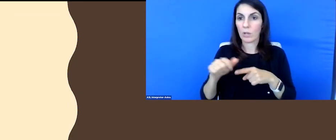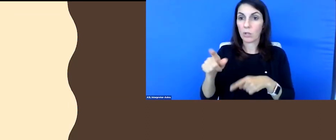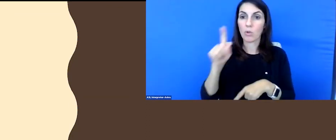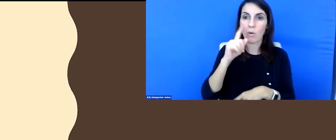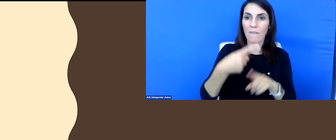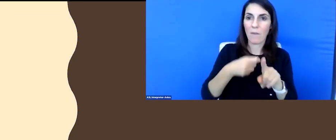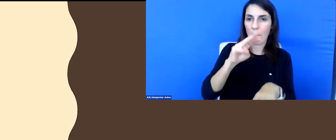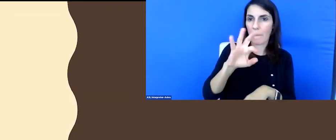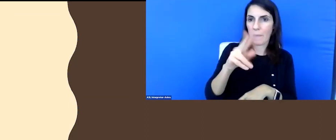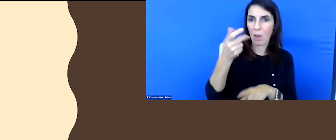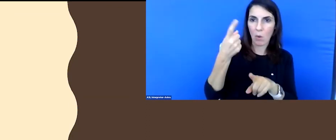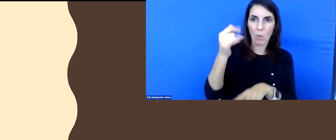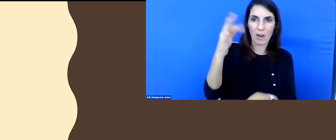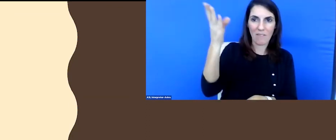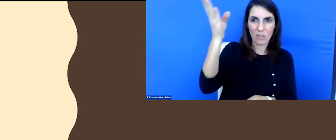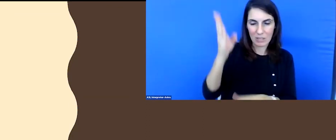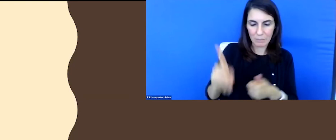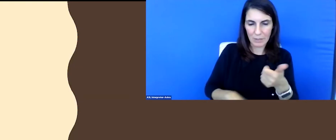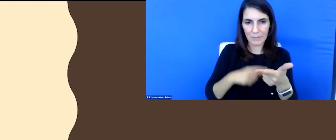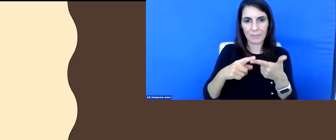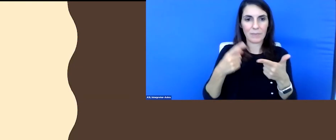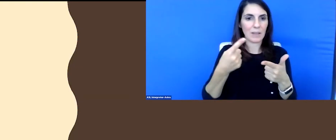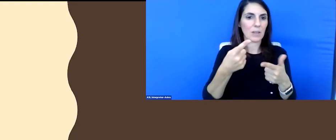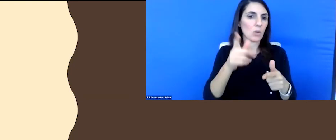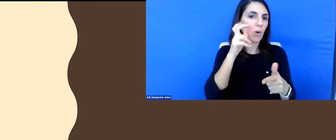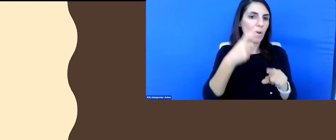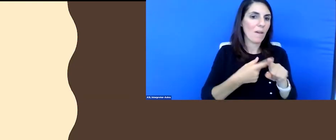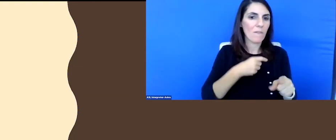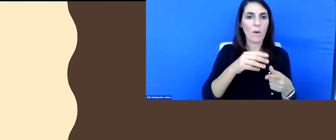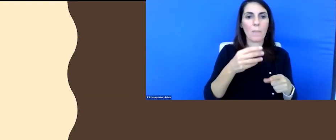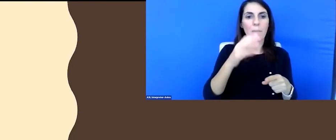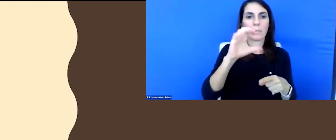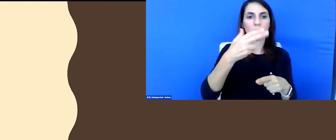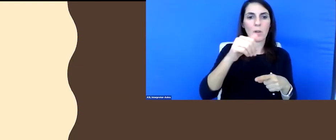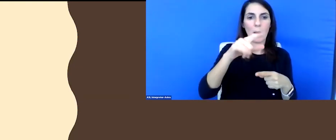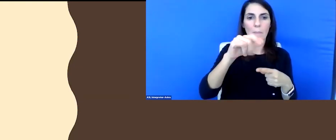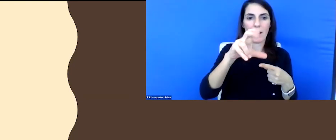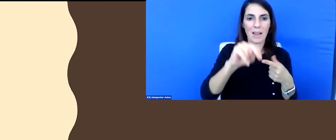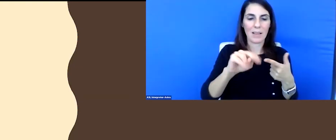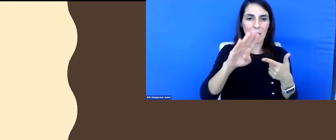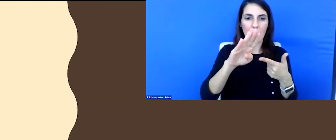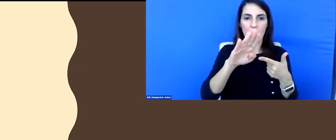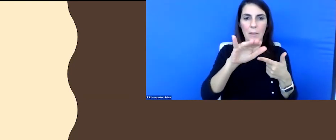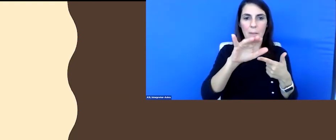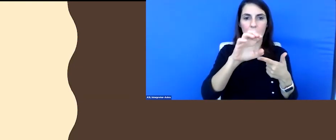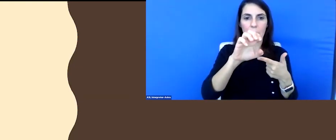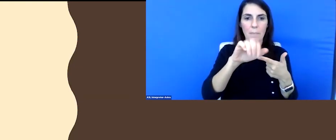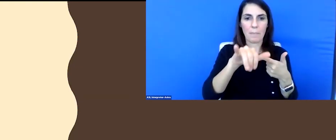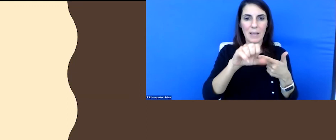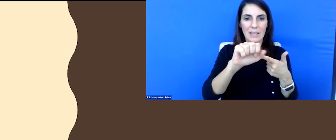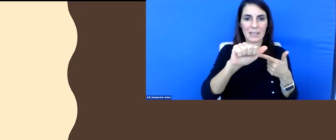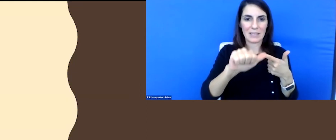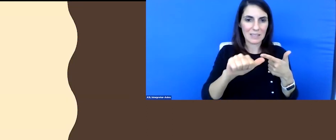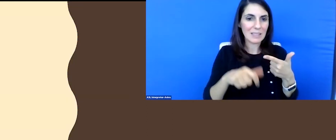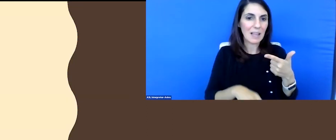speakers. You heard from Chaplain Besa, who did all of our mindfulness today. And